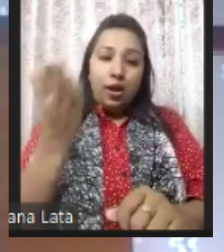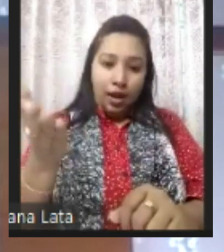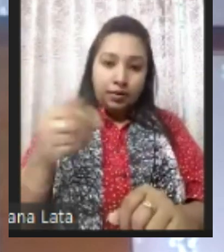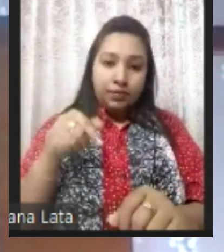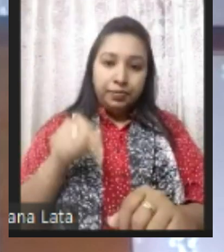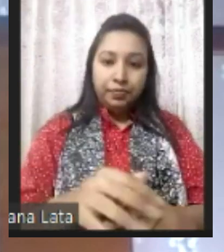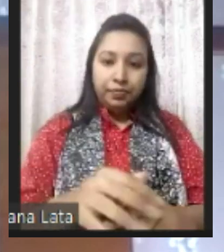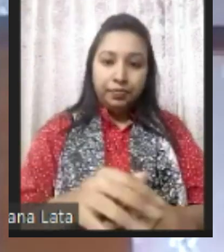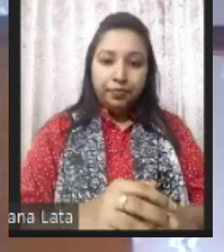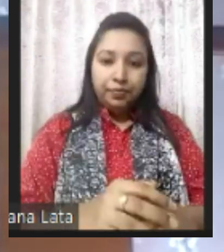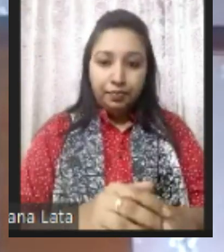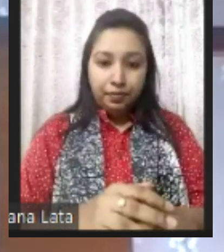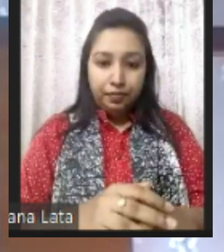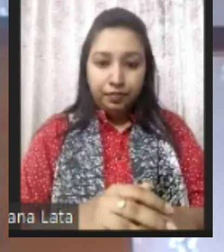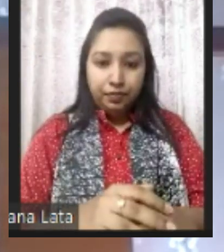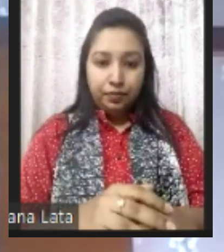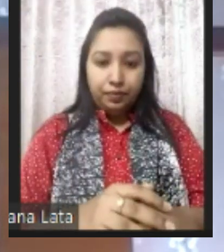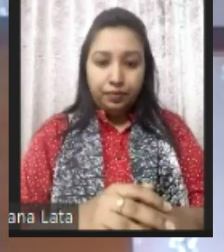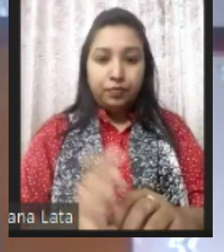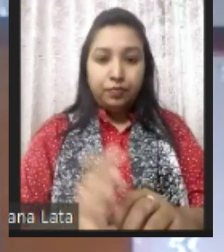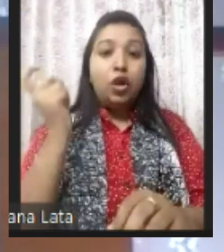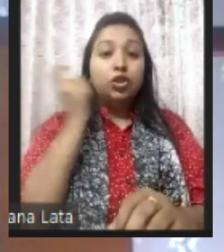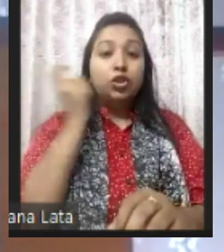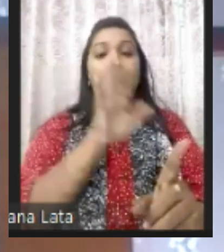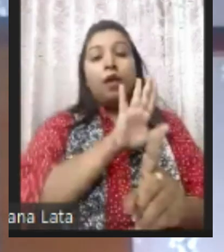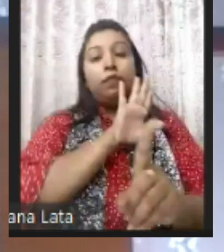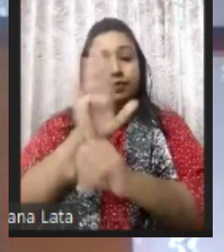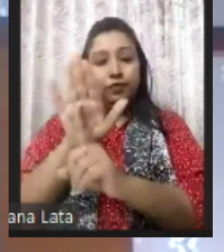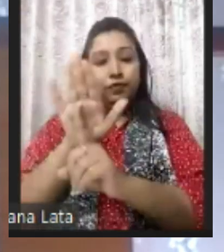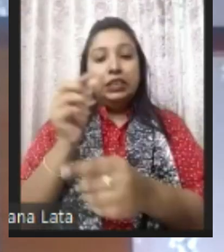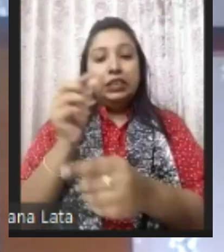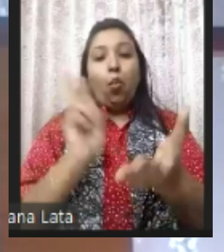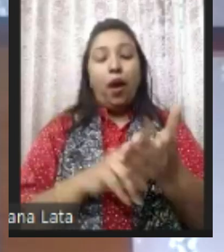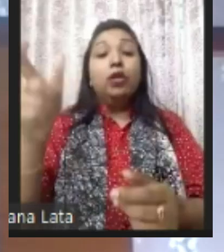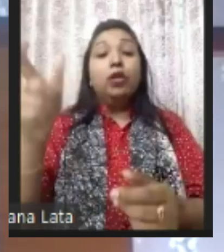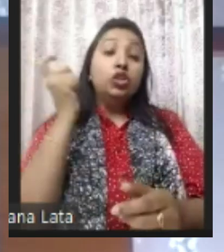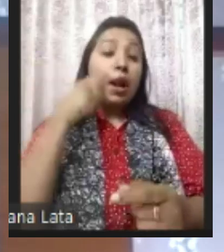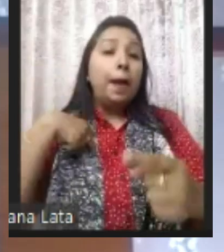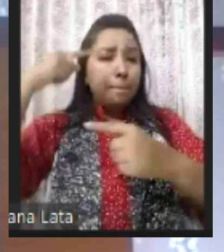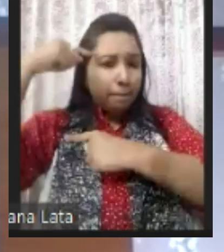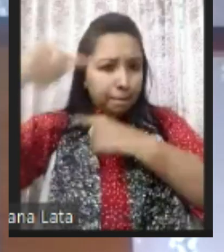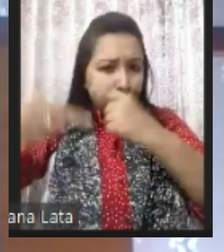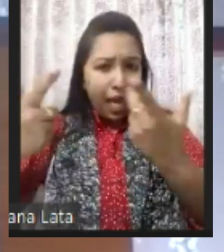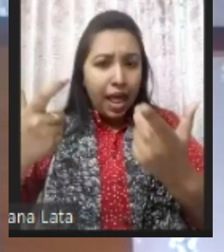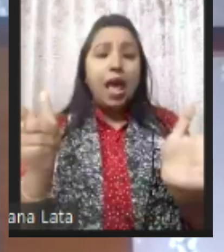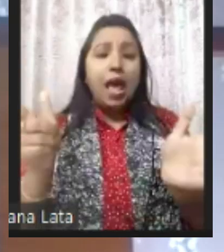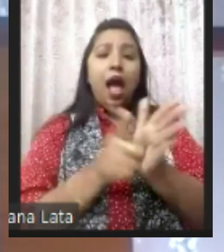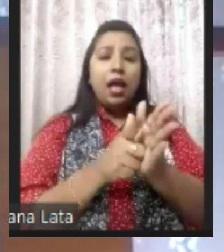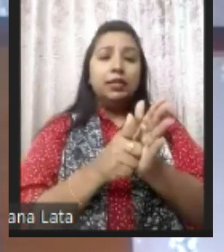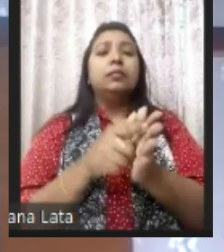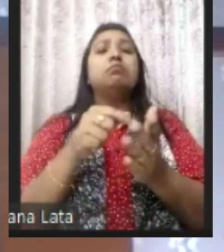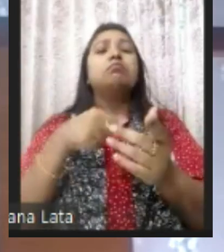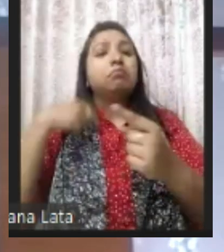in terms of supporting the government with the right policy design, right programmatic intervention, where we